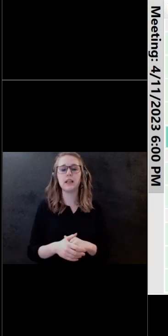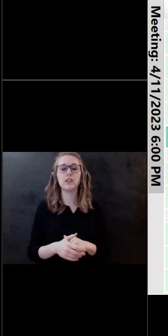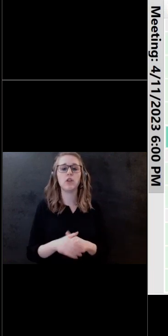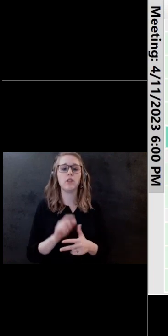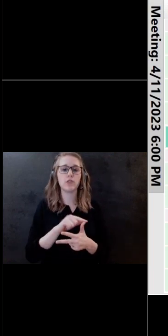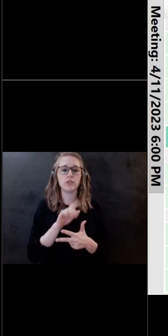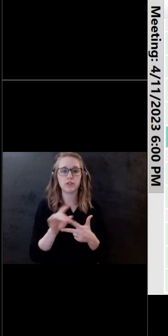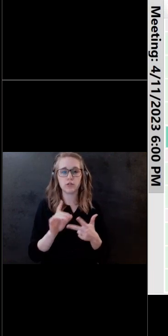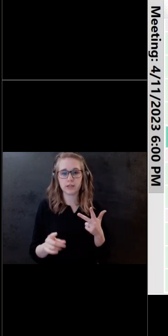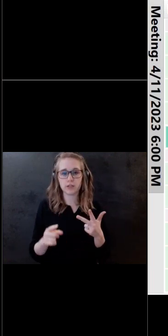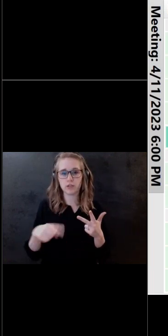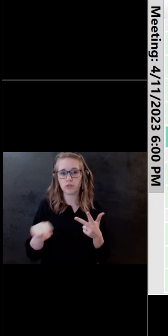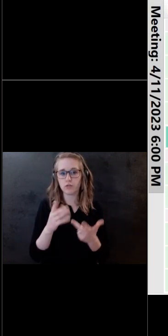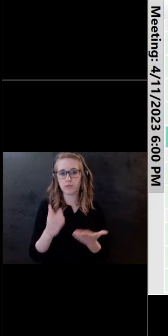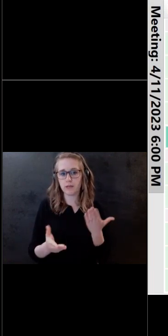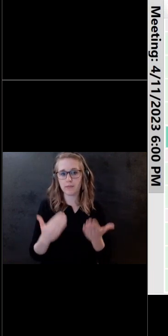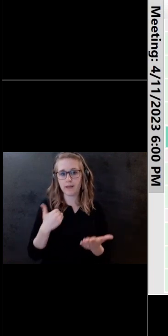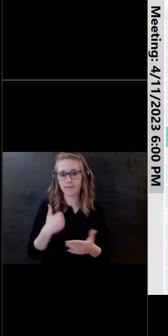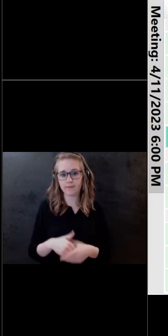choices you may have.